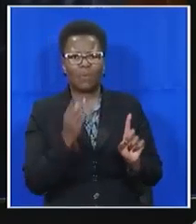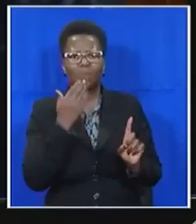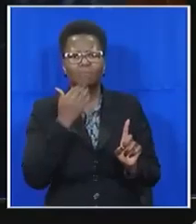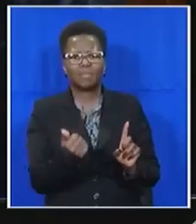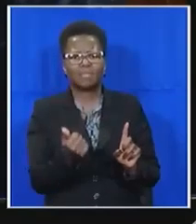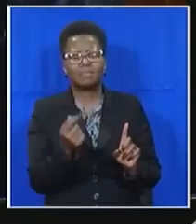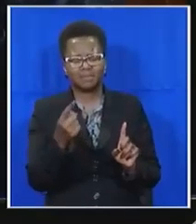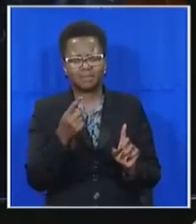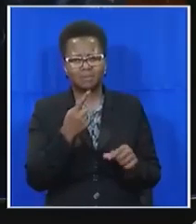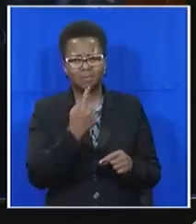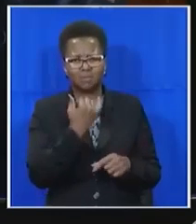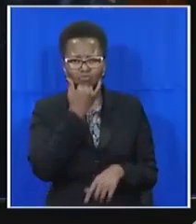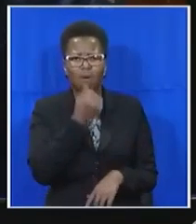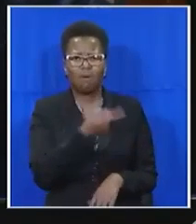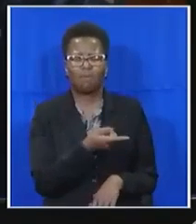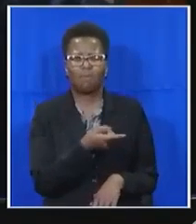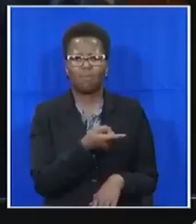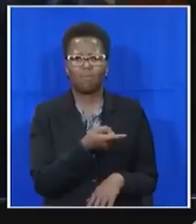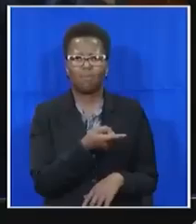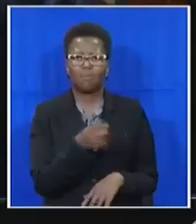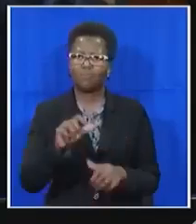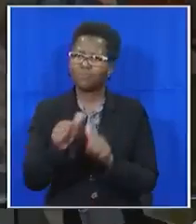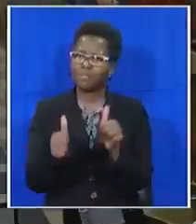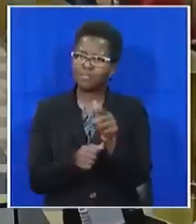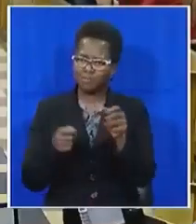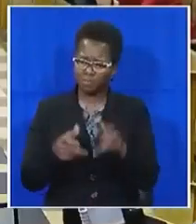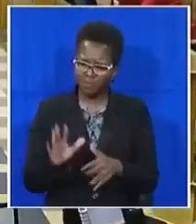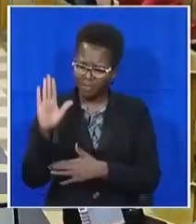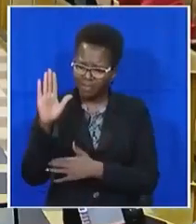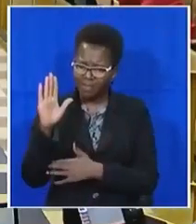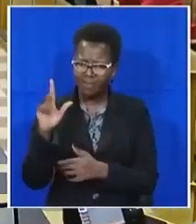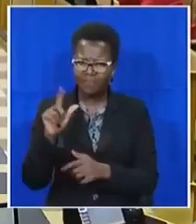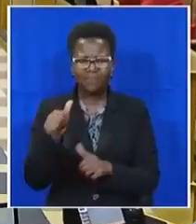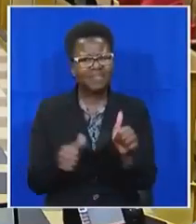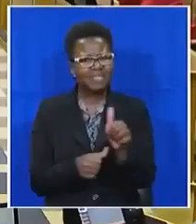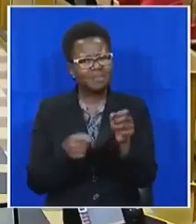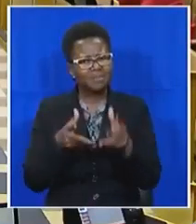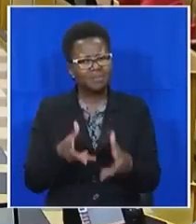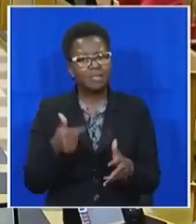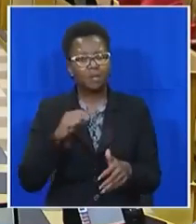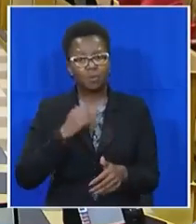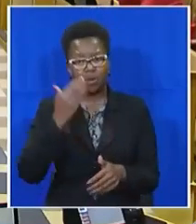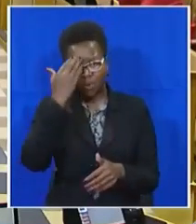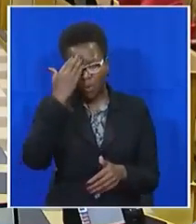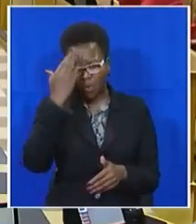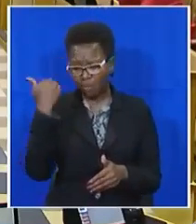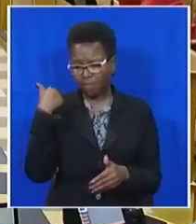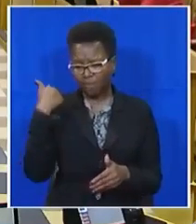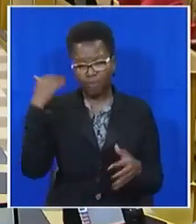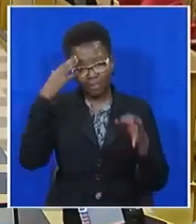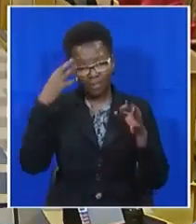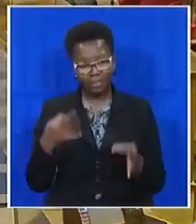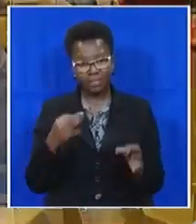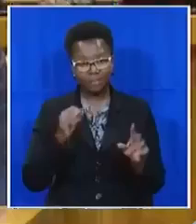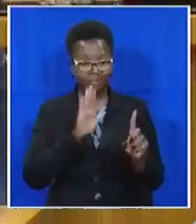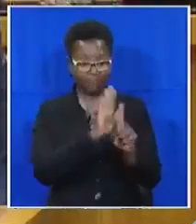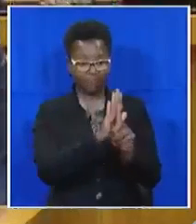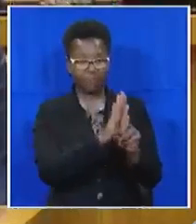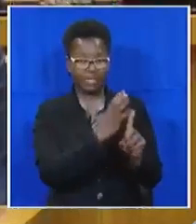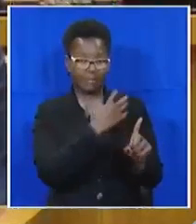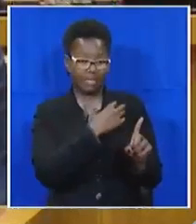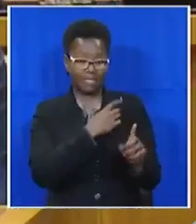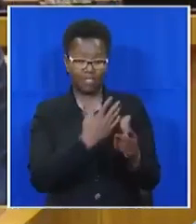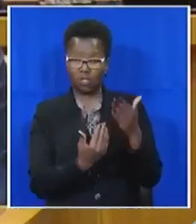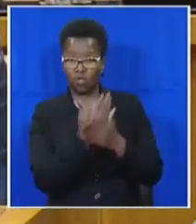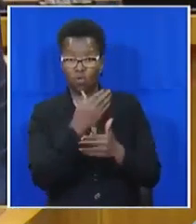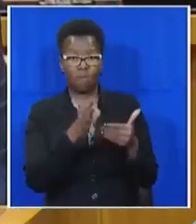Yes. Deputy Speaker. Yes, Honorable Member. Deputy Speaker, we know from past rulings, and the Honourable Minister is not a new member of this House, so